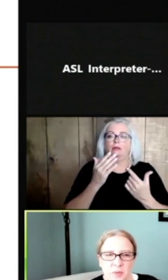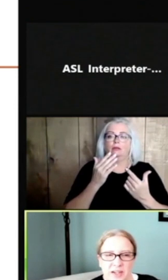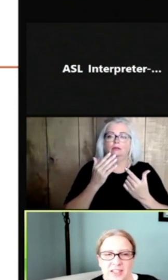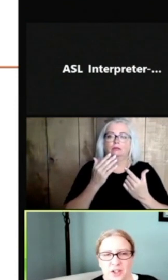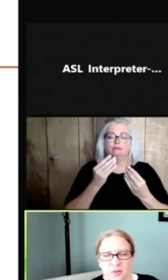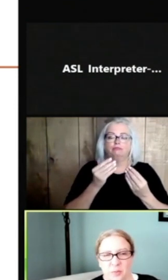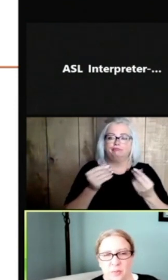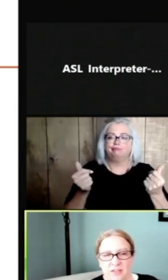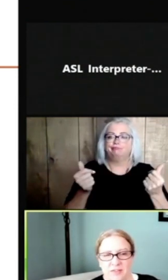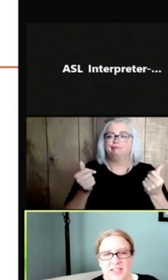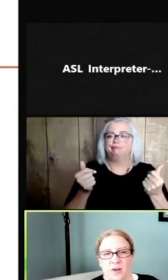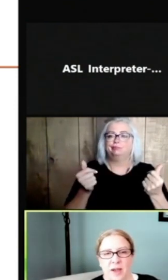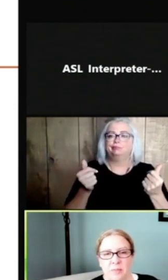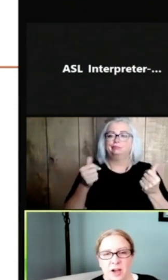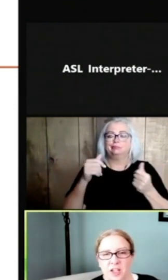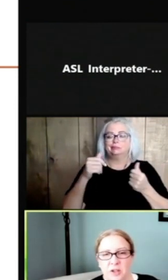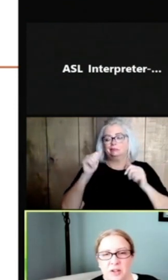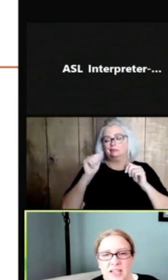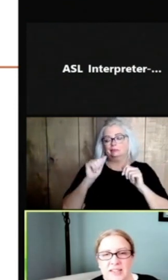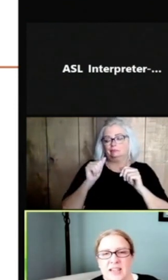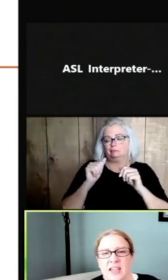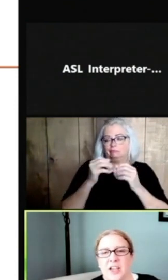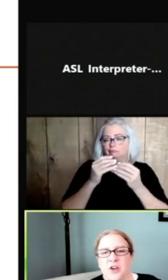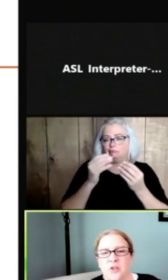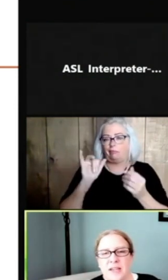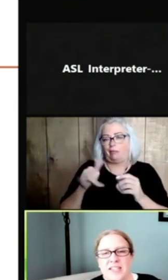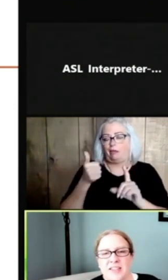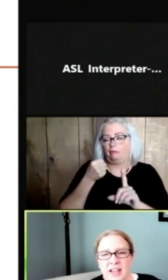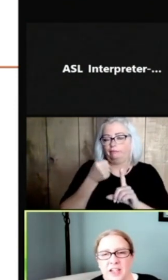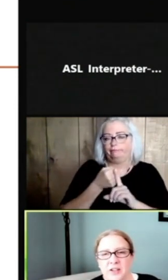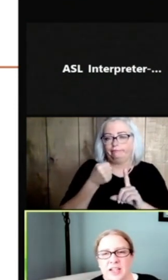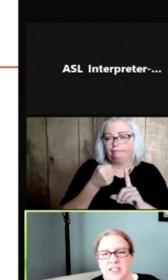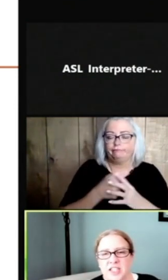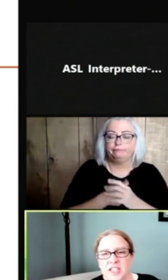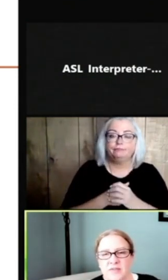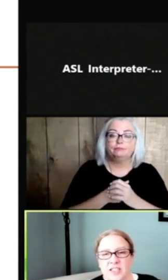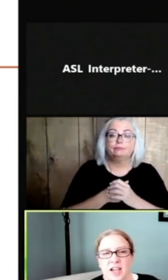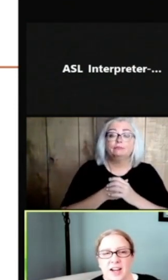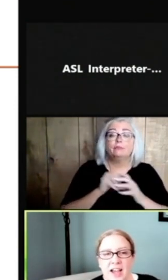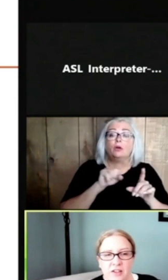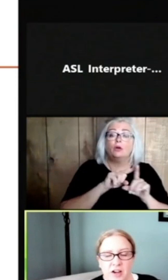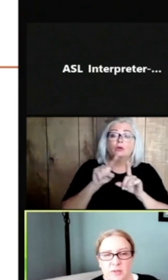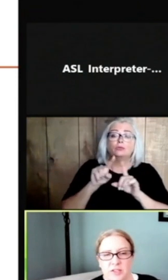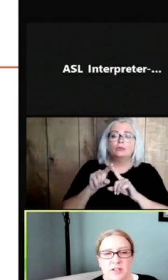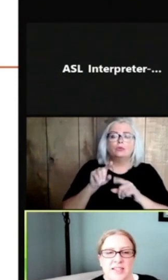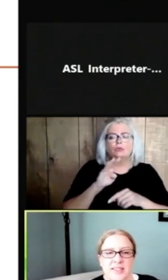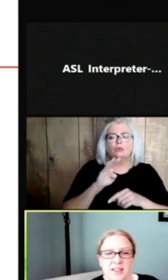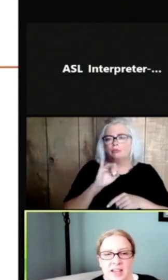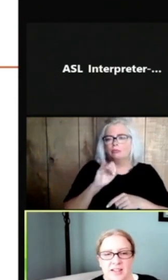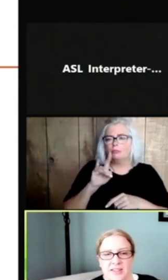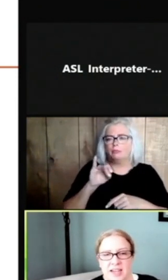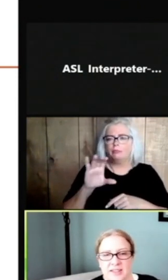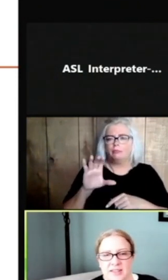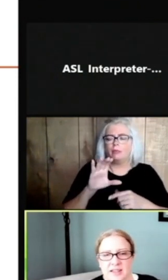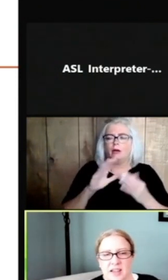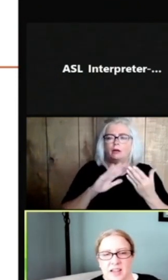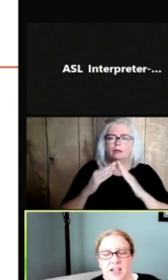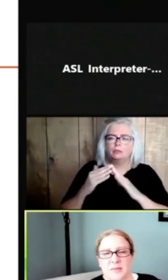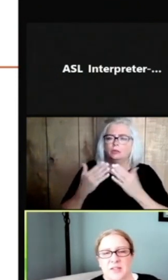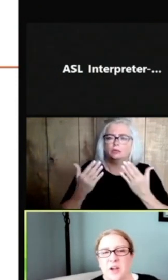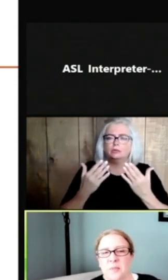create equity and durable benefits for BIPOC communities who have been devalued and too often cut out of opportunities in the United